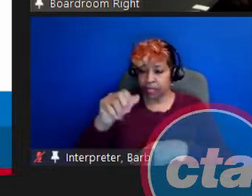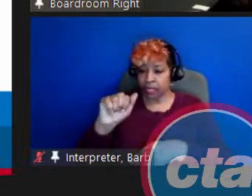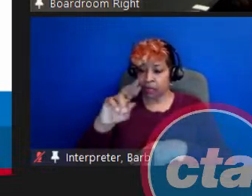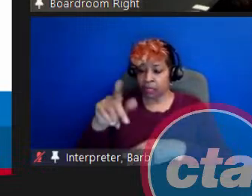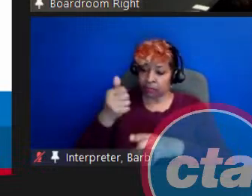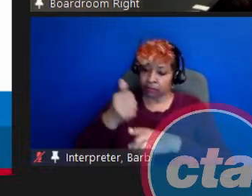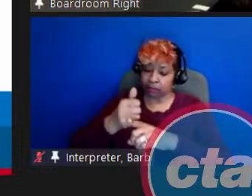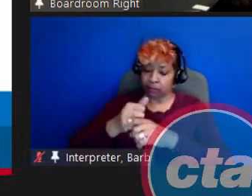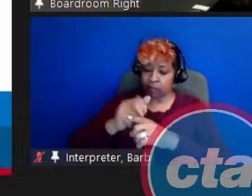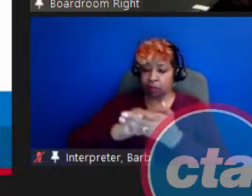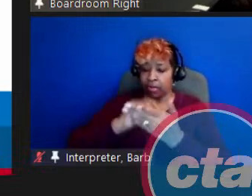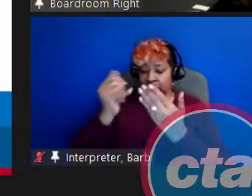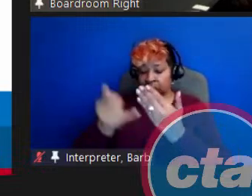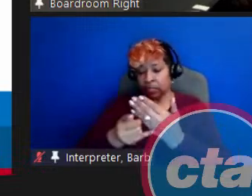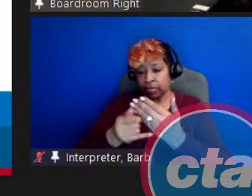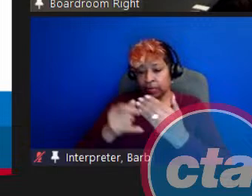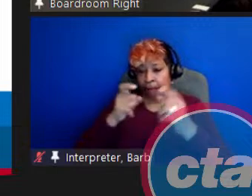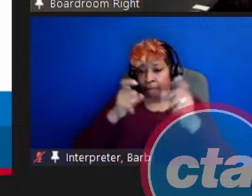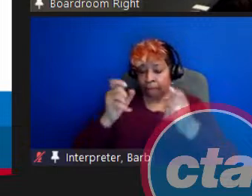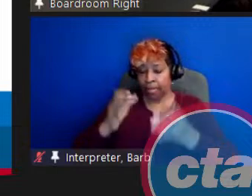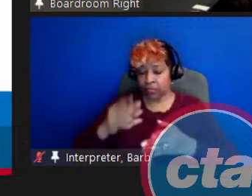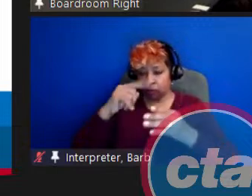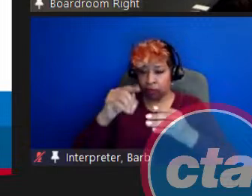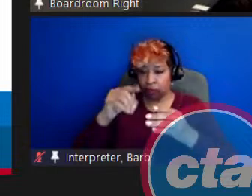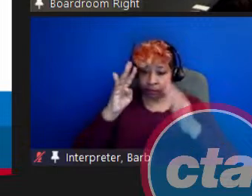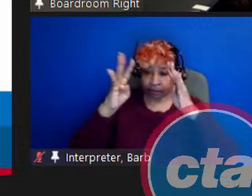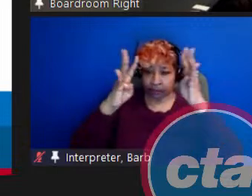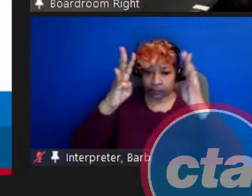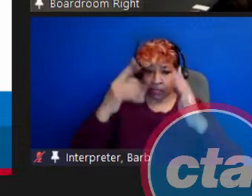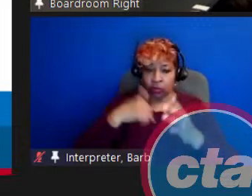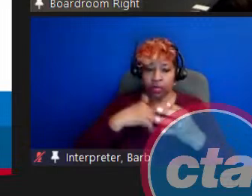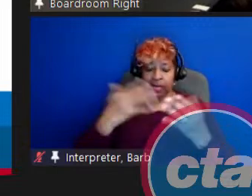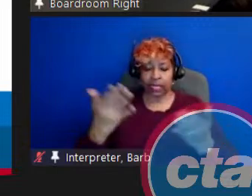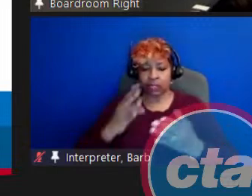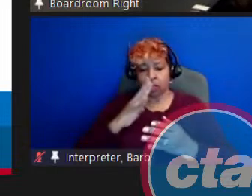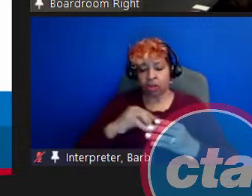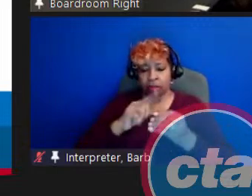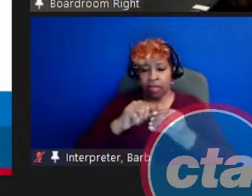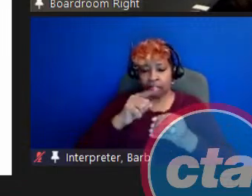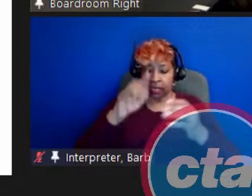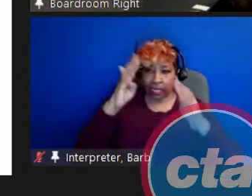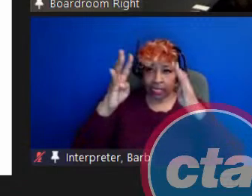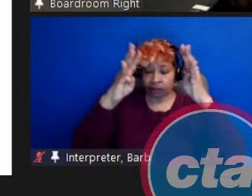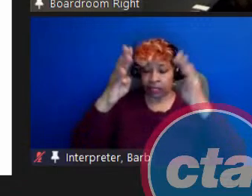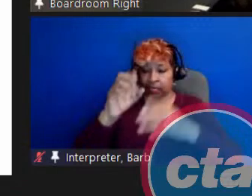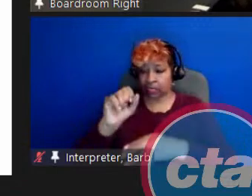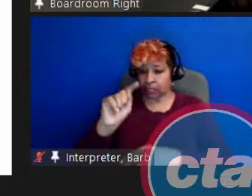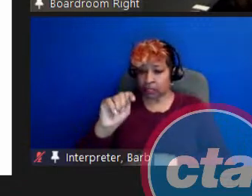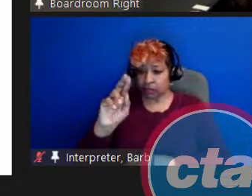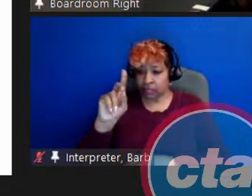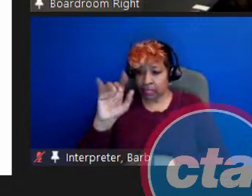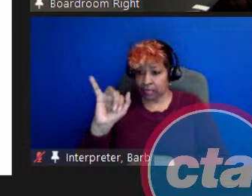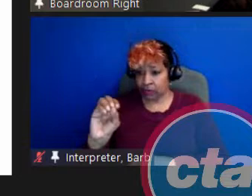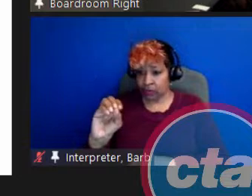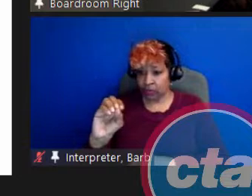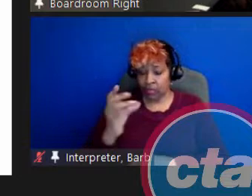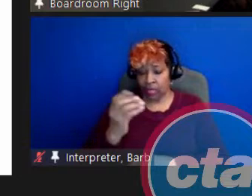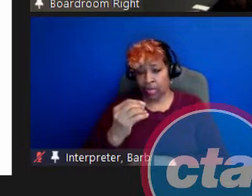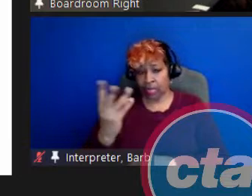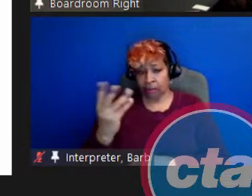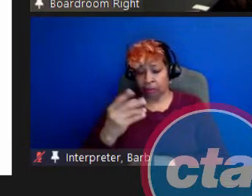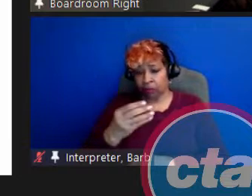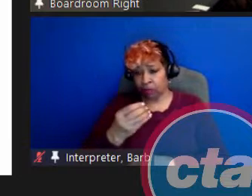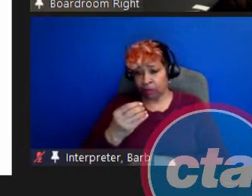for Innovation. And we are here today to talk about Innovation Studio. So a couple quick background